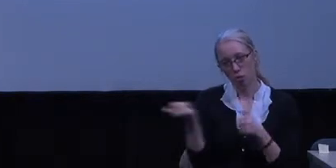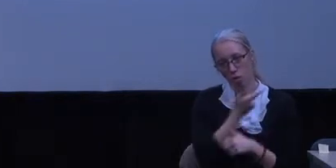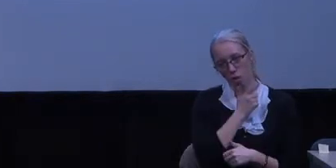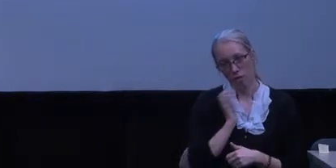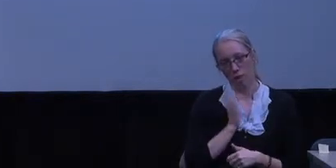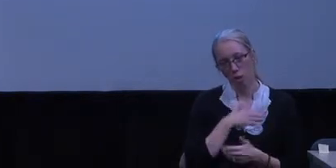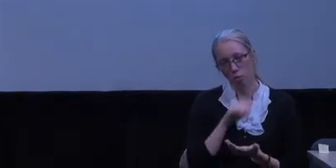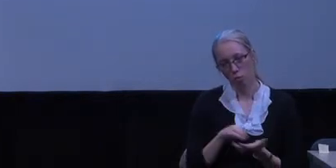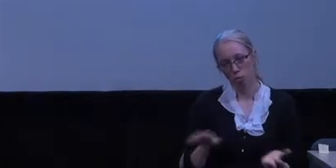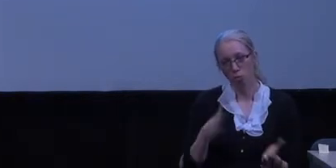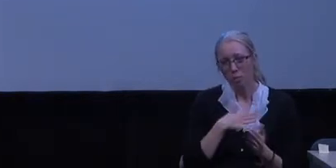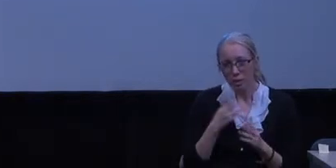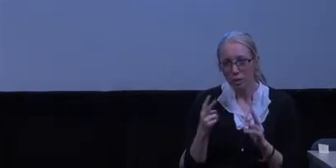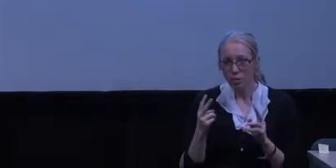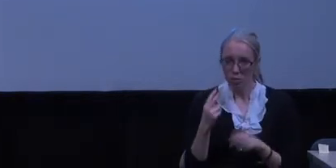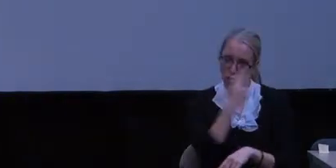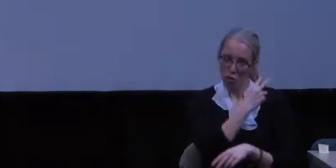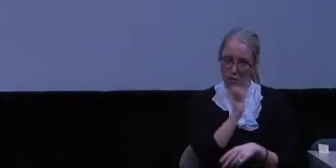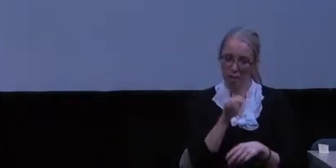this link as well.